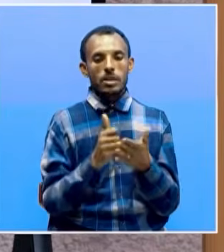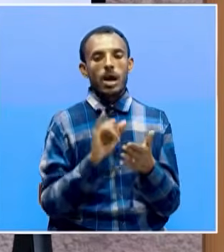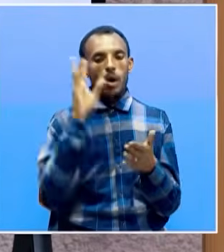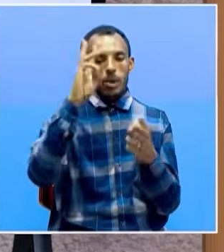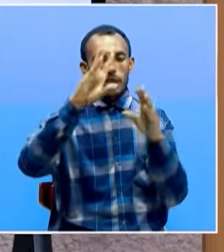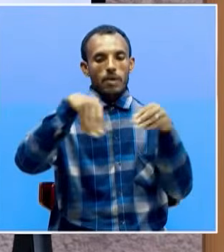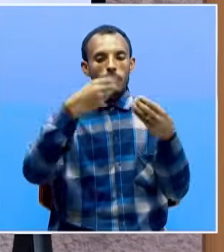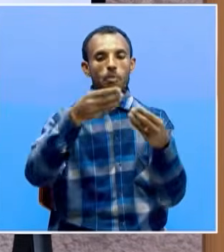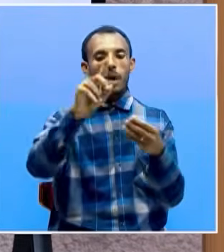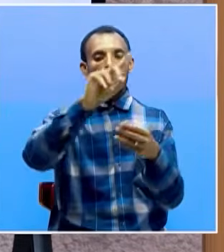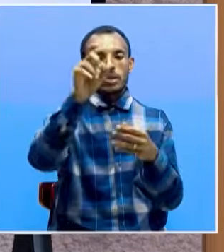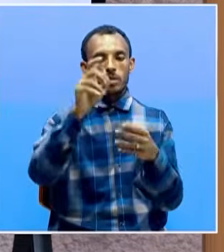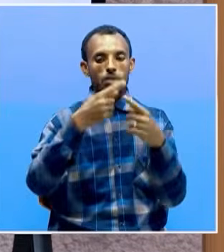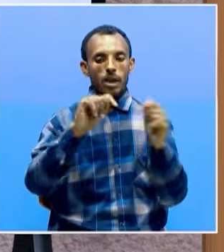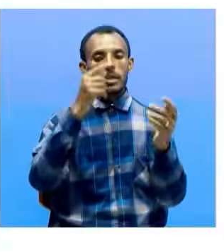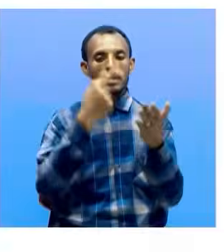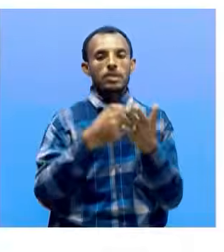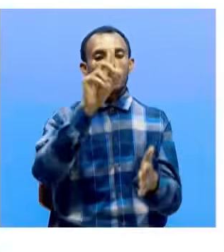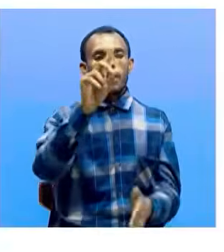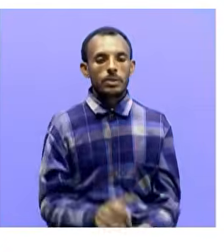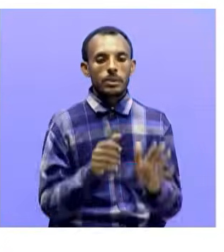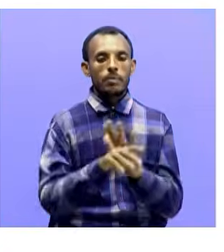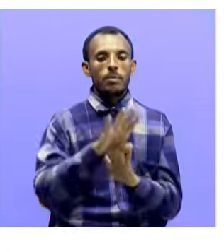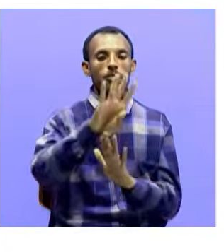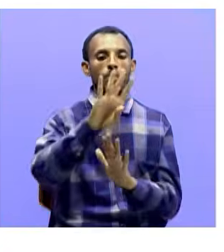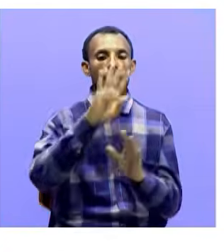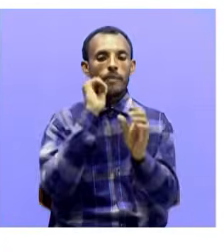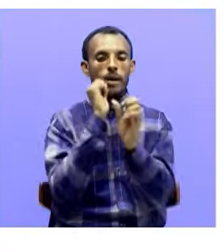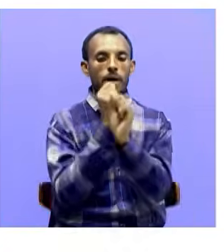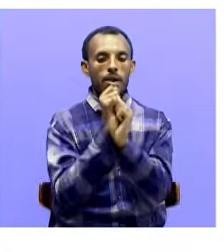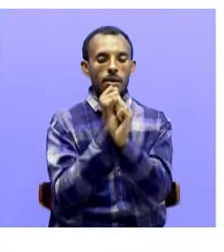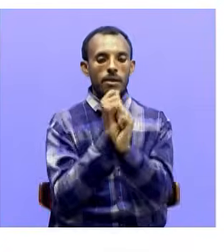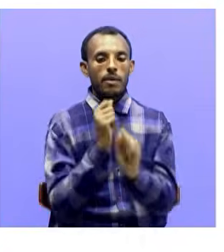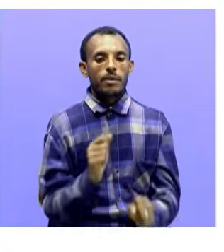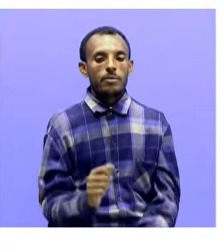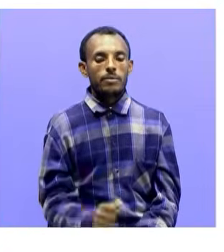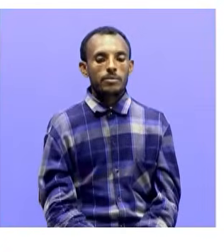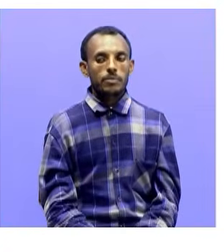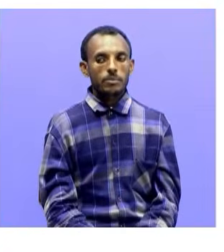to try it. Try this one. Example 4. Find